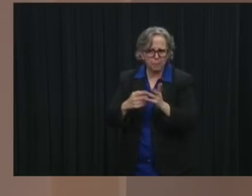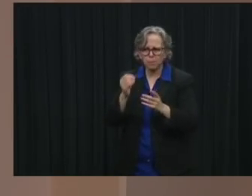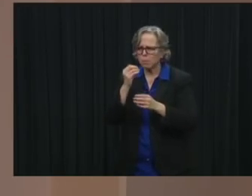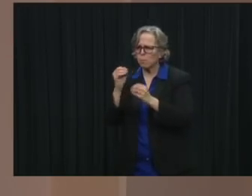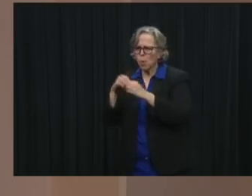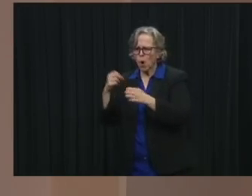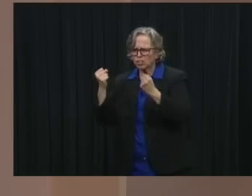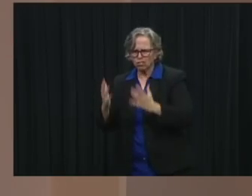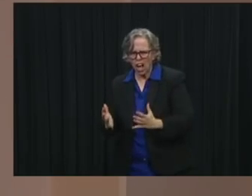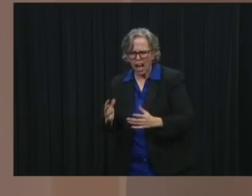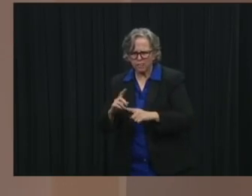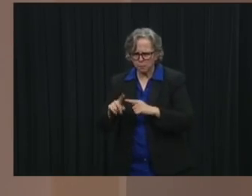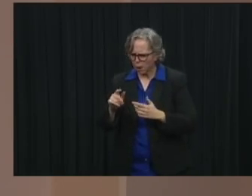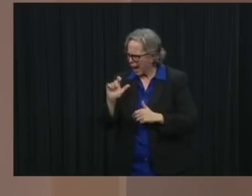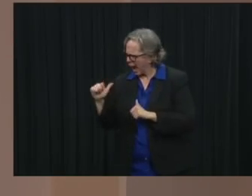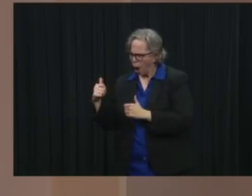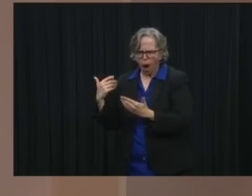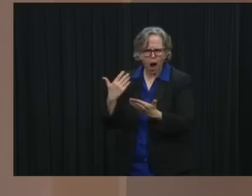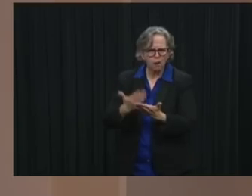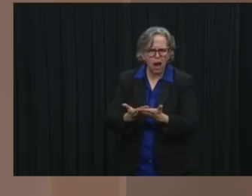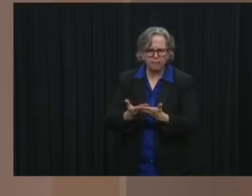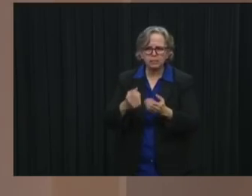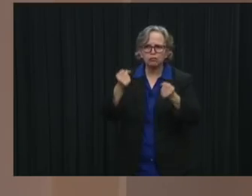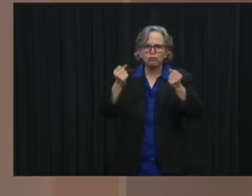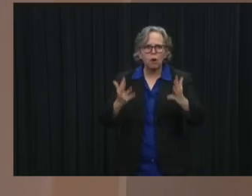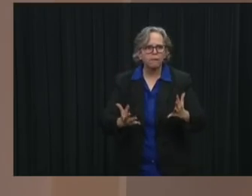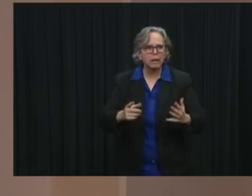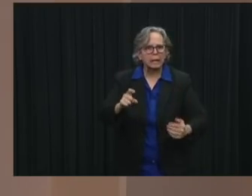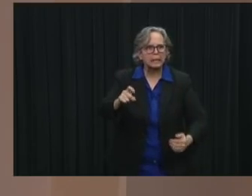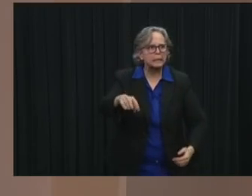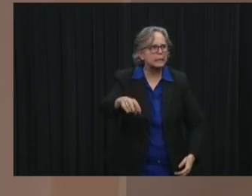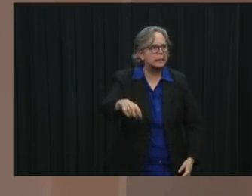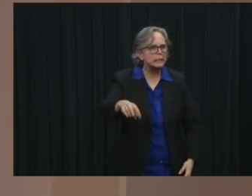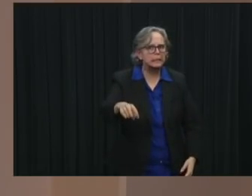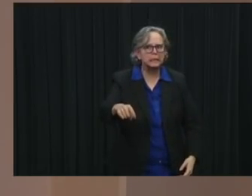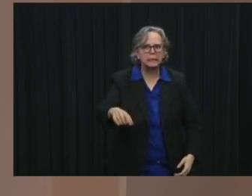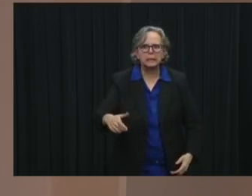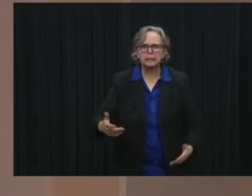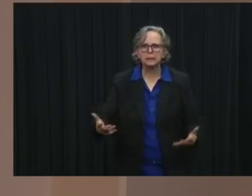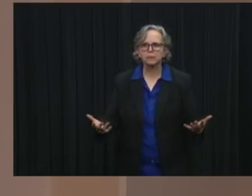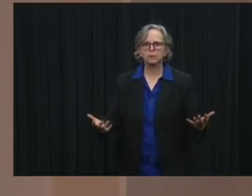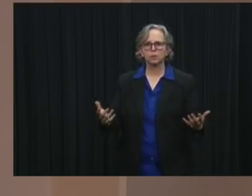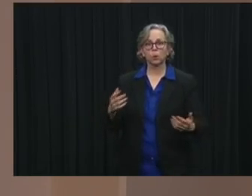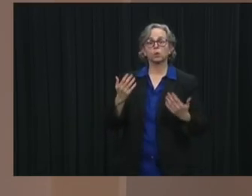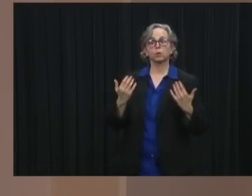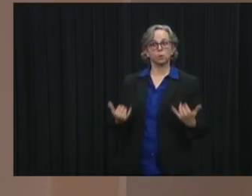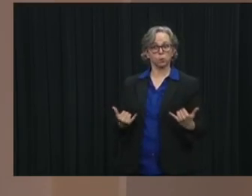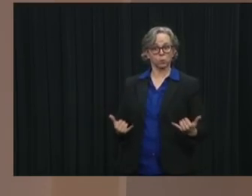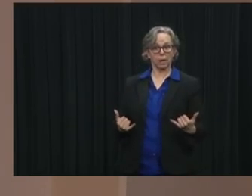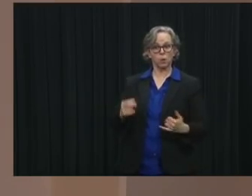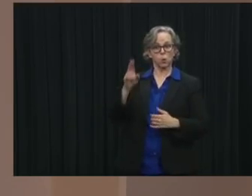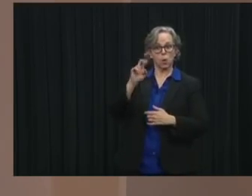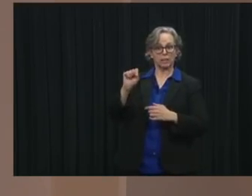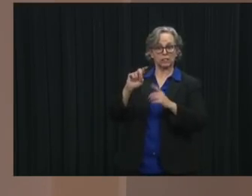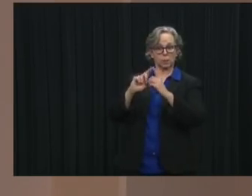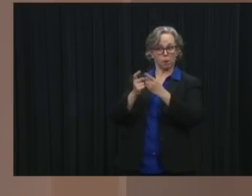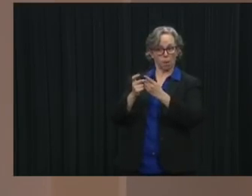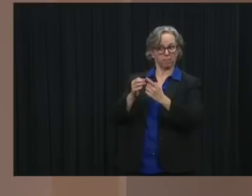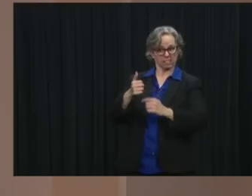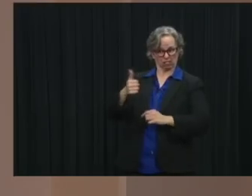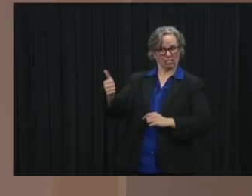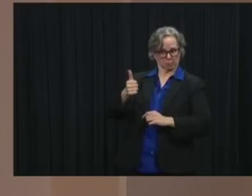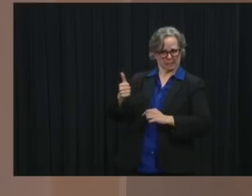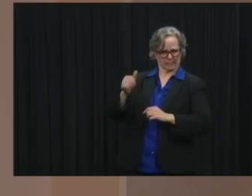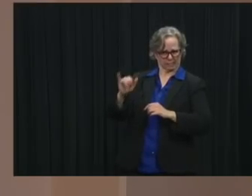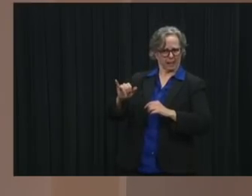received notice today from the U.S. Department of Transportation that they're cutting what we'll call some of the red tape that